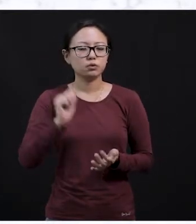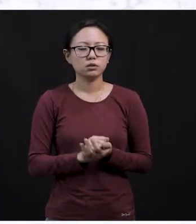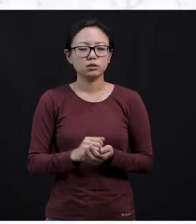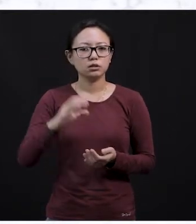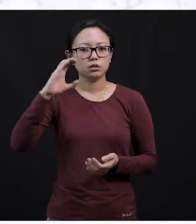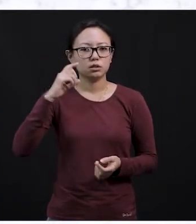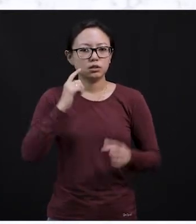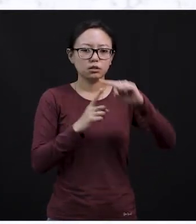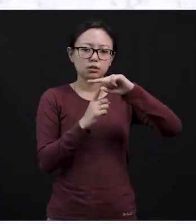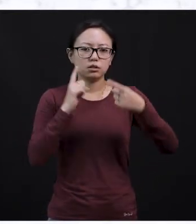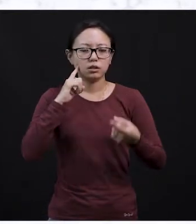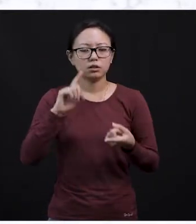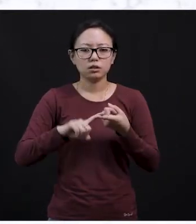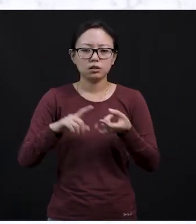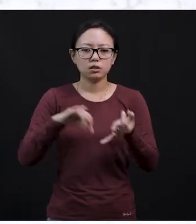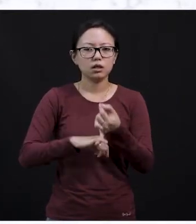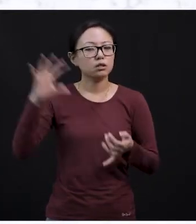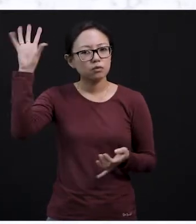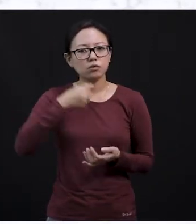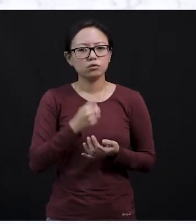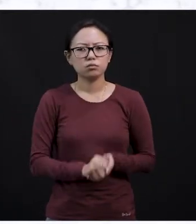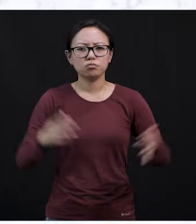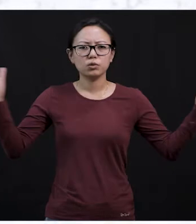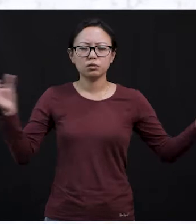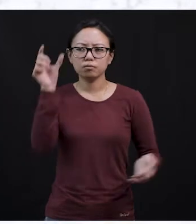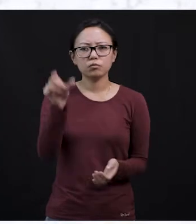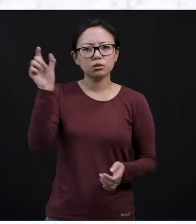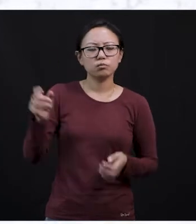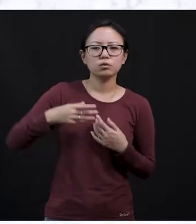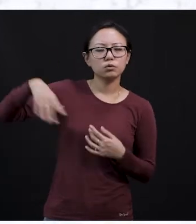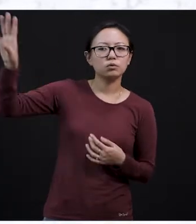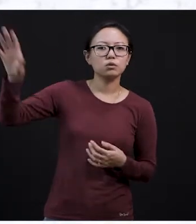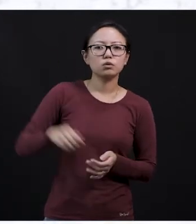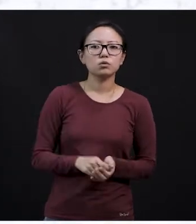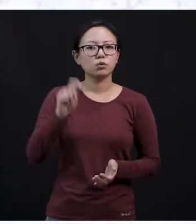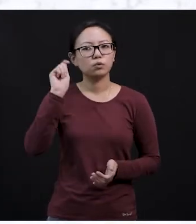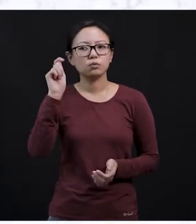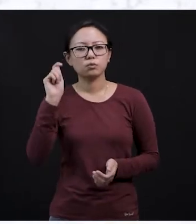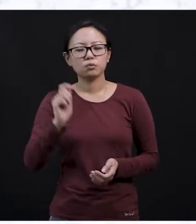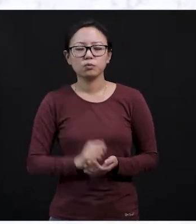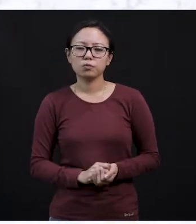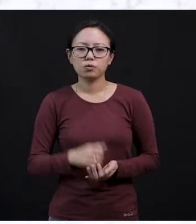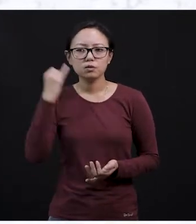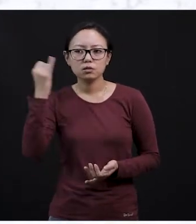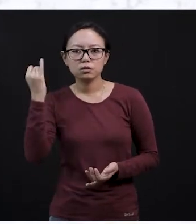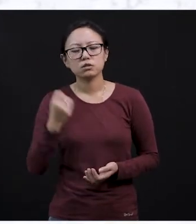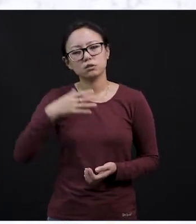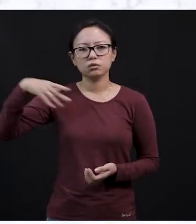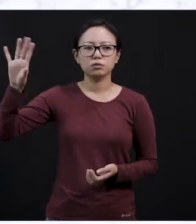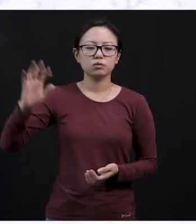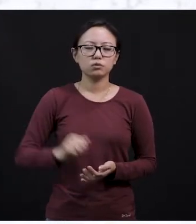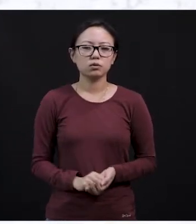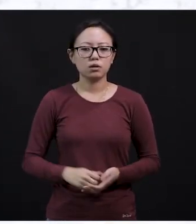and many people shifted to these cities as they offered good opportunities of employment and better